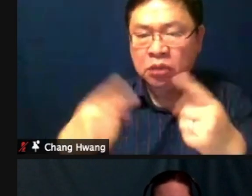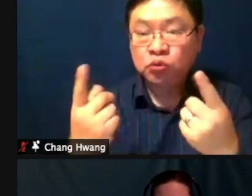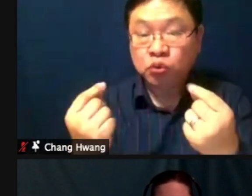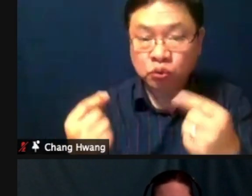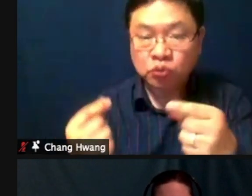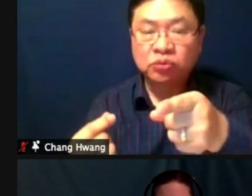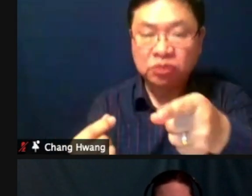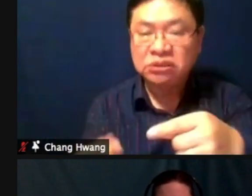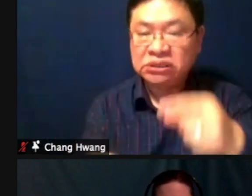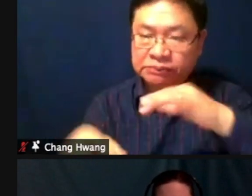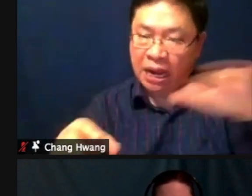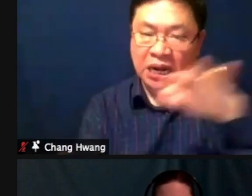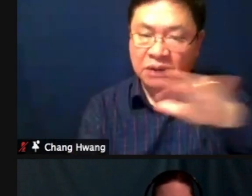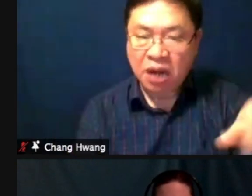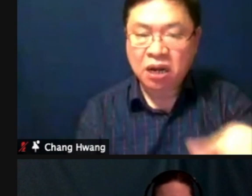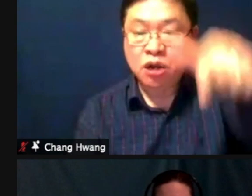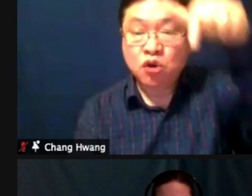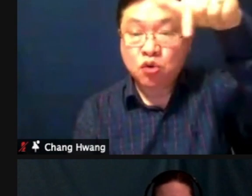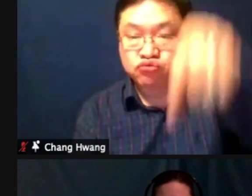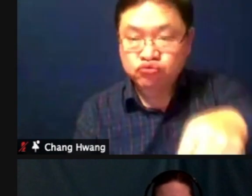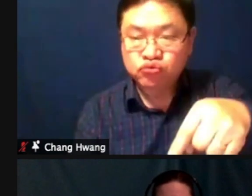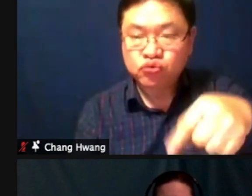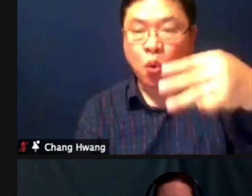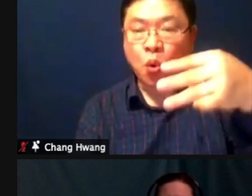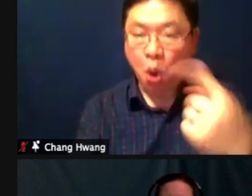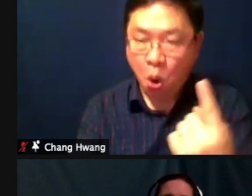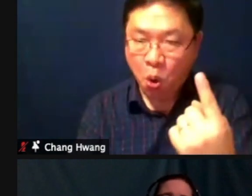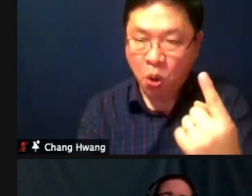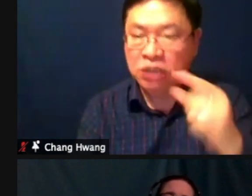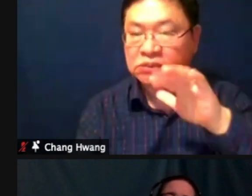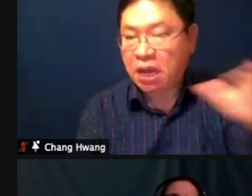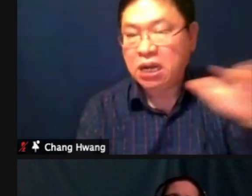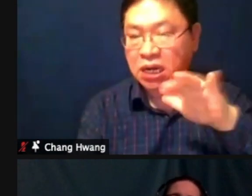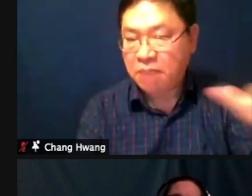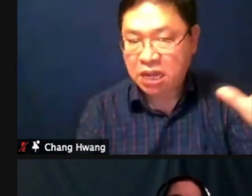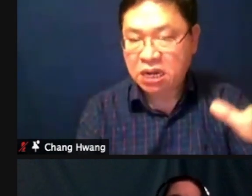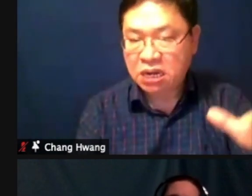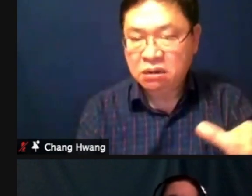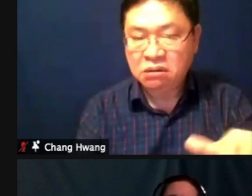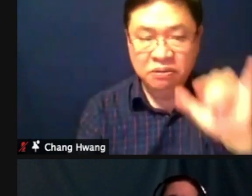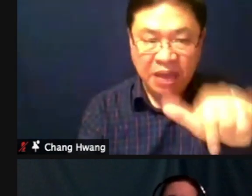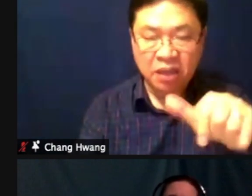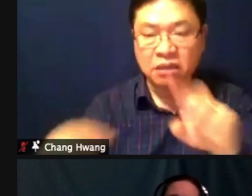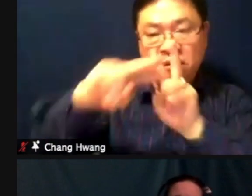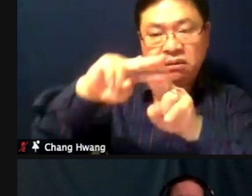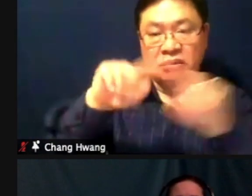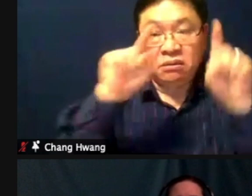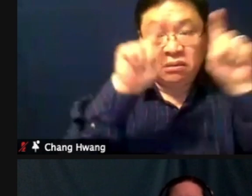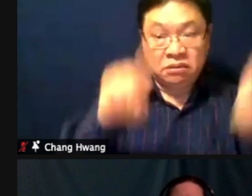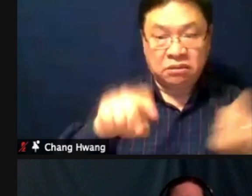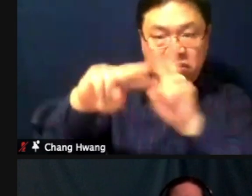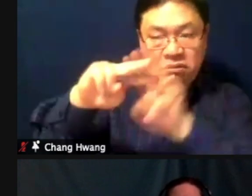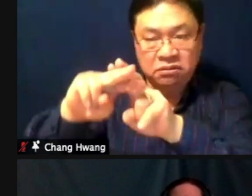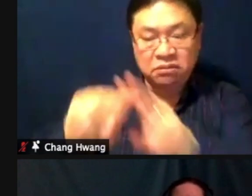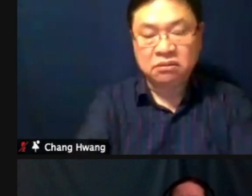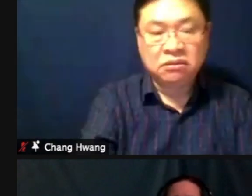sign. So when you need to gloss, you need to write down and discuss the sign. This indicates that it needs to be fingerspelled because